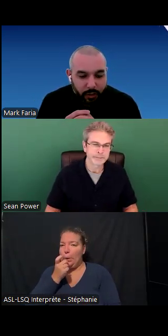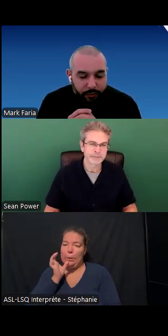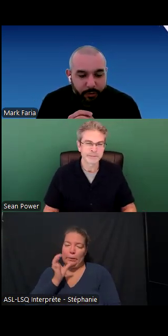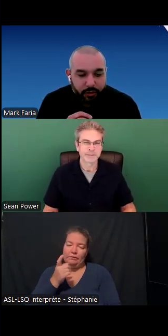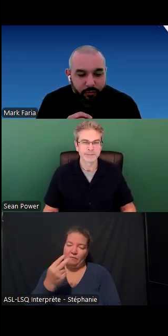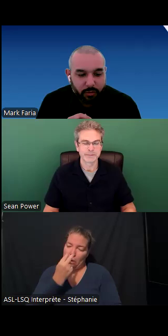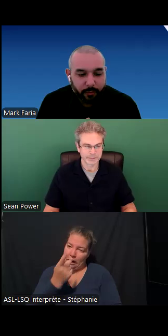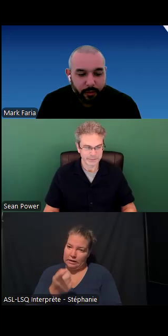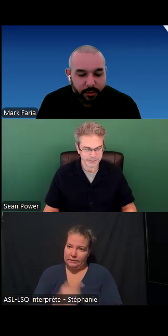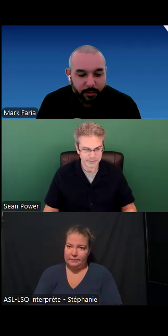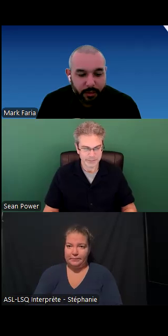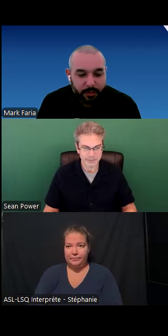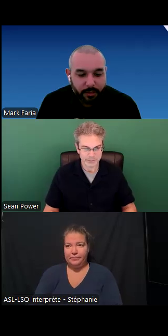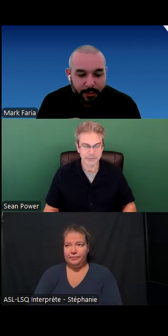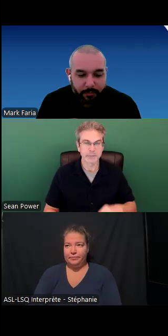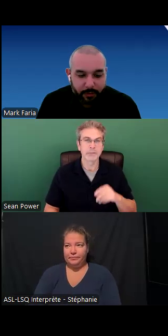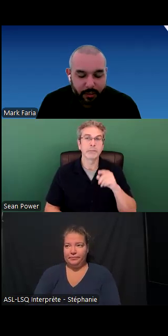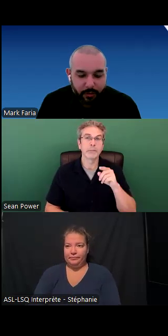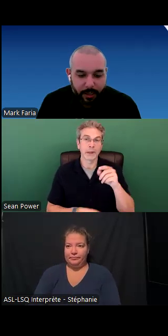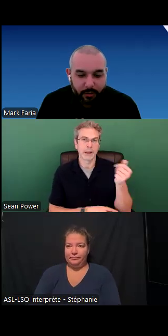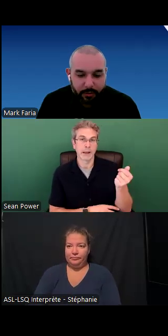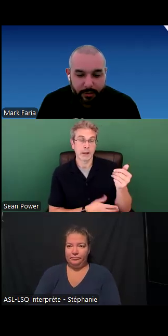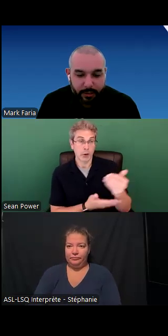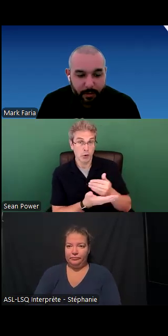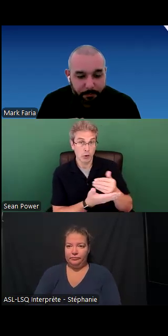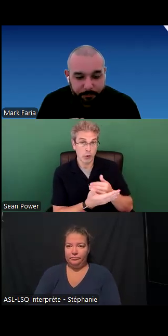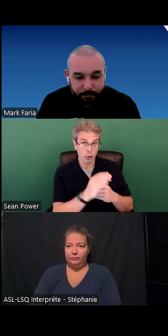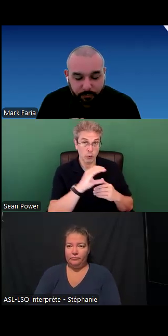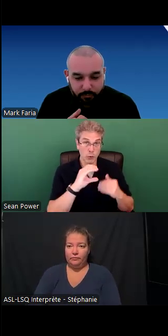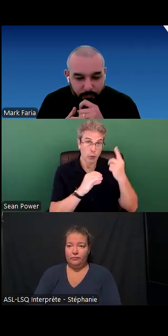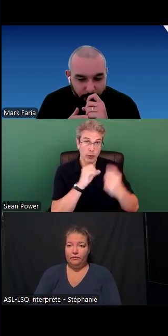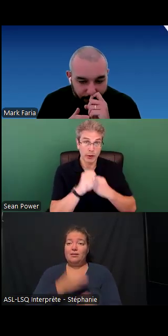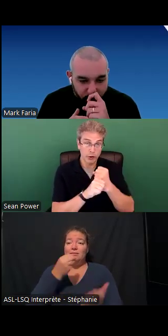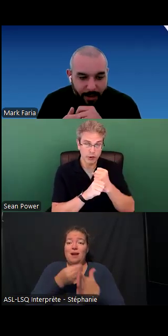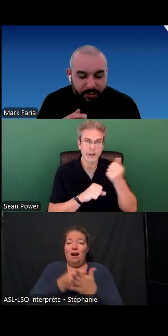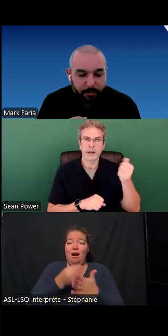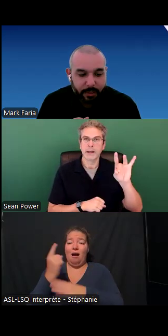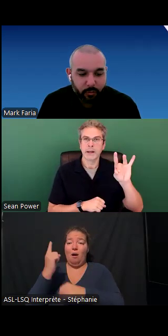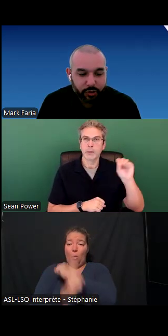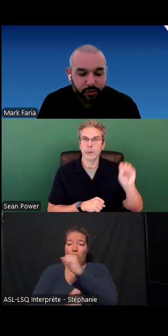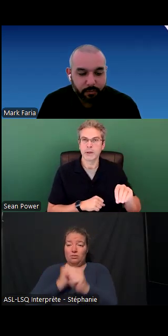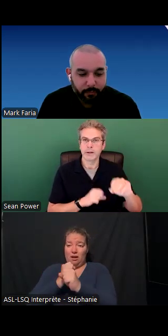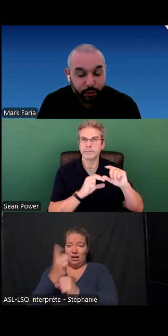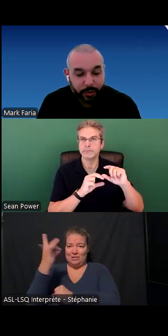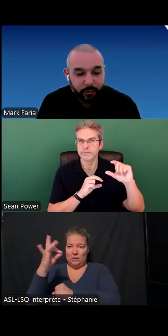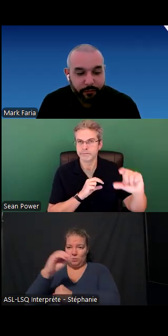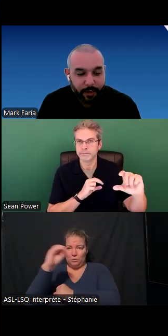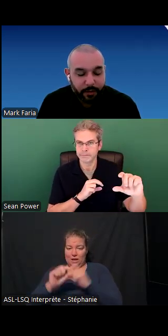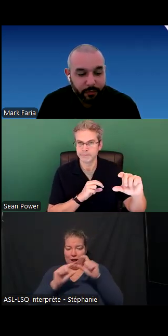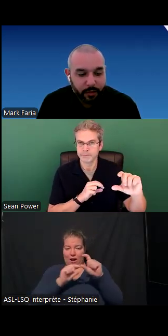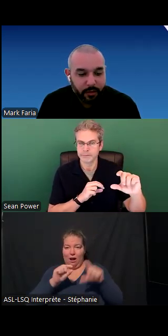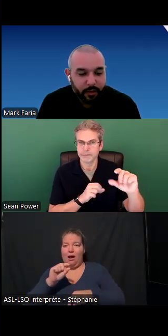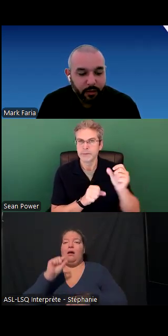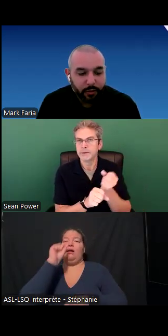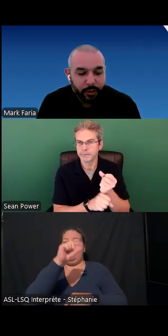So contribution room for an RSP is 18% of your annual earned income up to a maximum limit, which is for